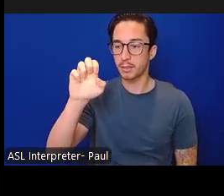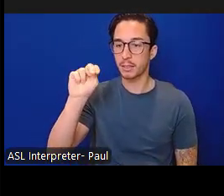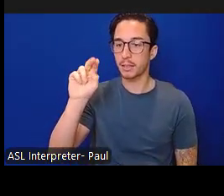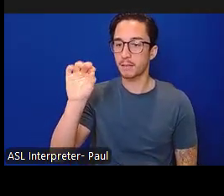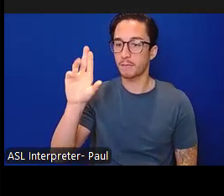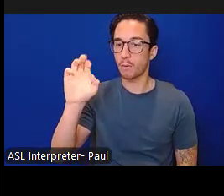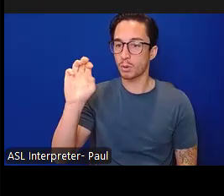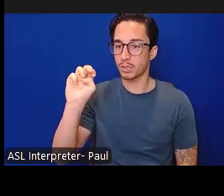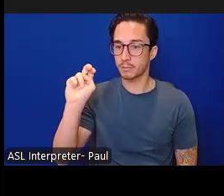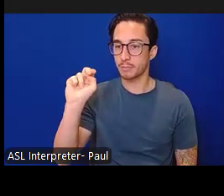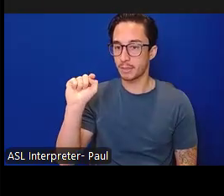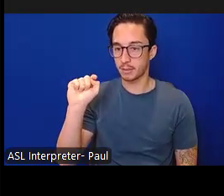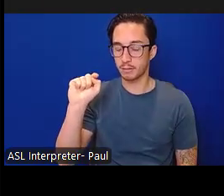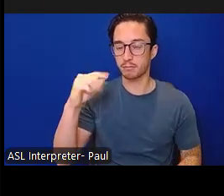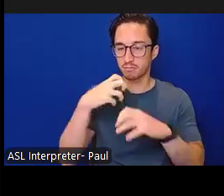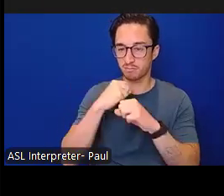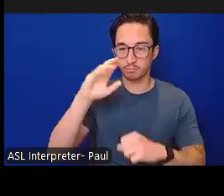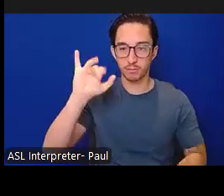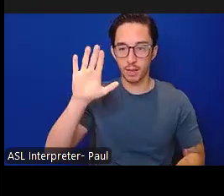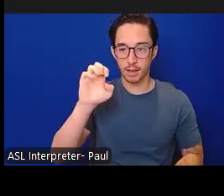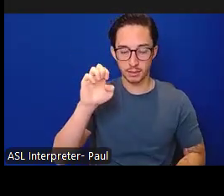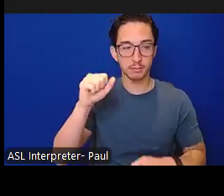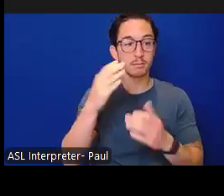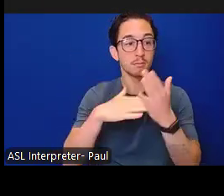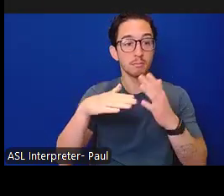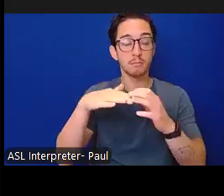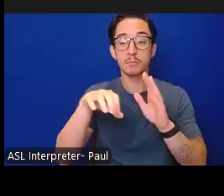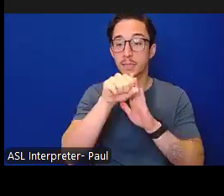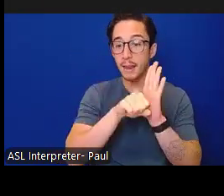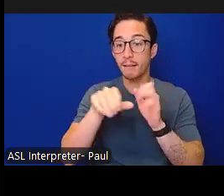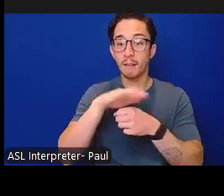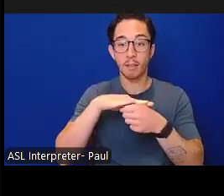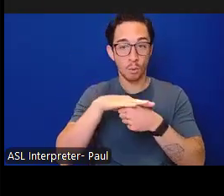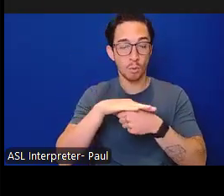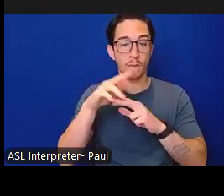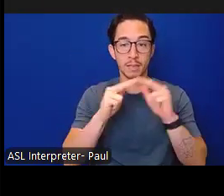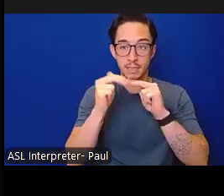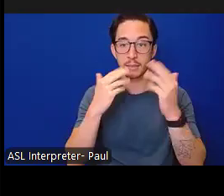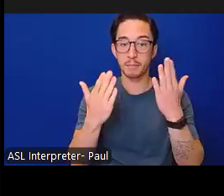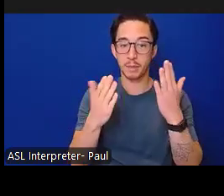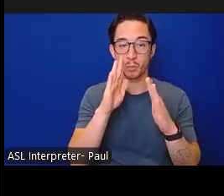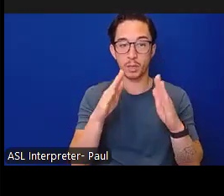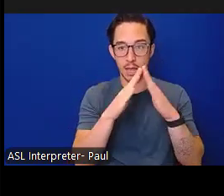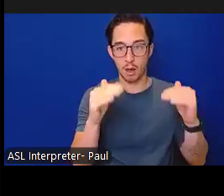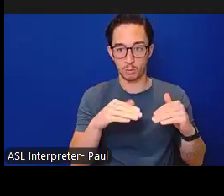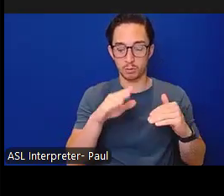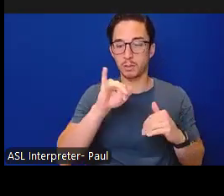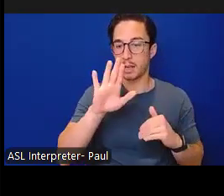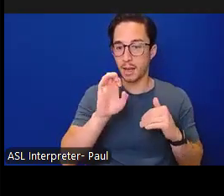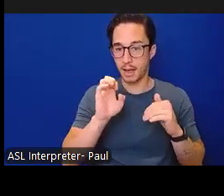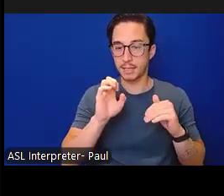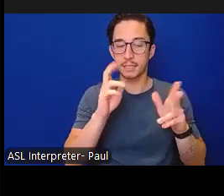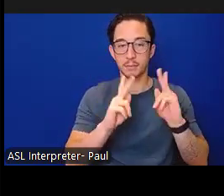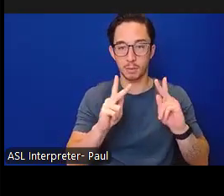And so some state and local facilities may house ICE detainees if there's a contract in